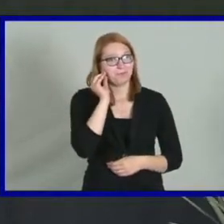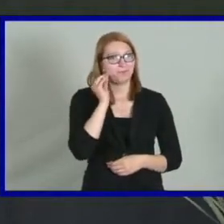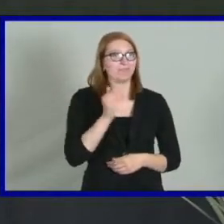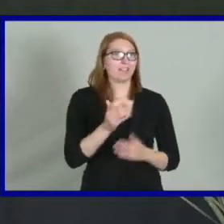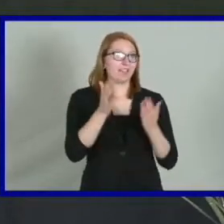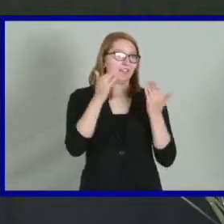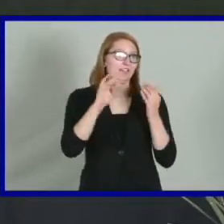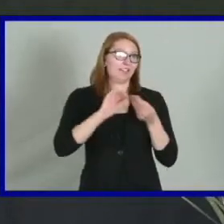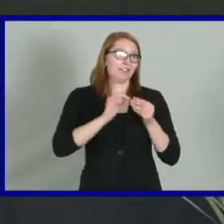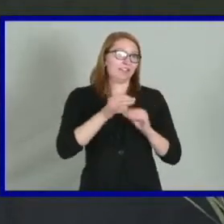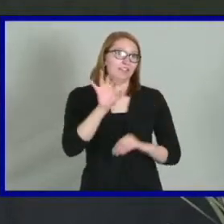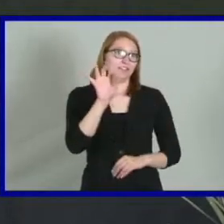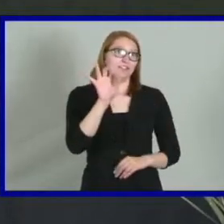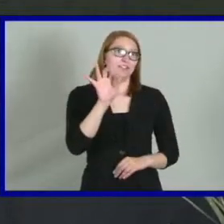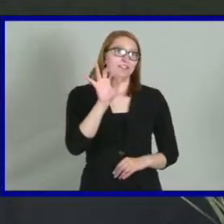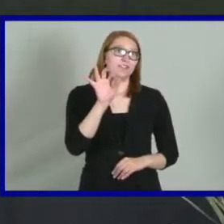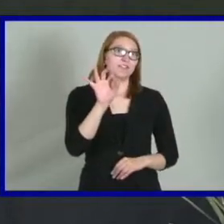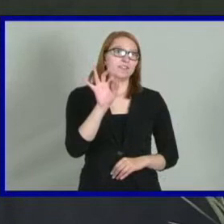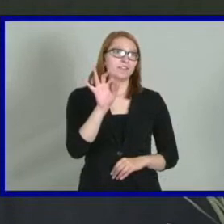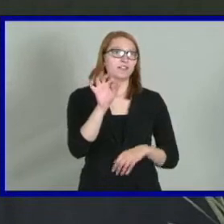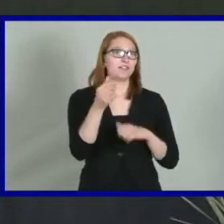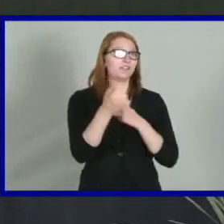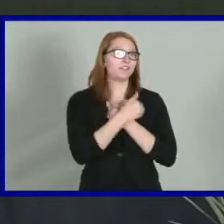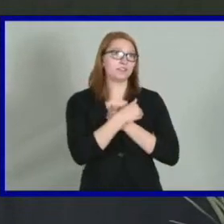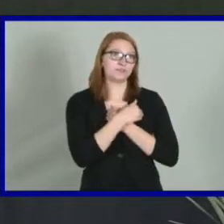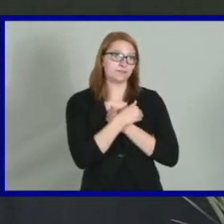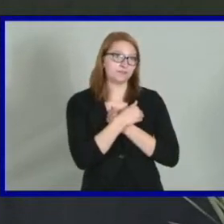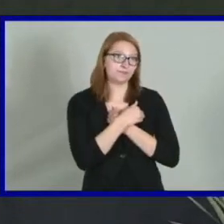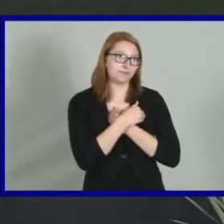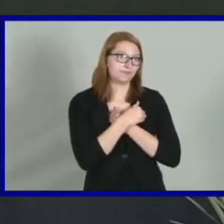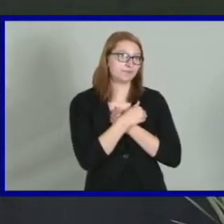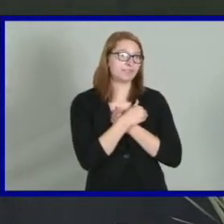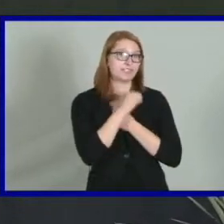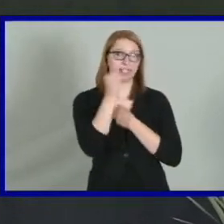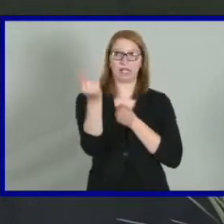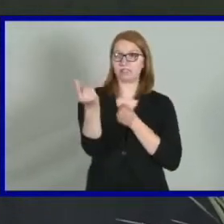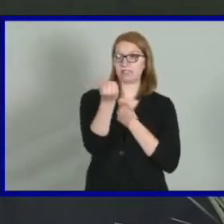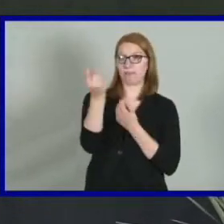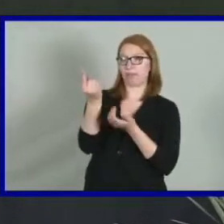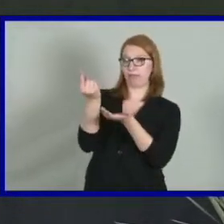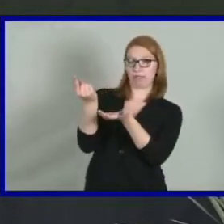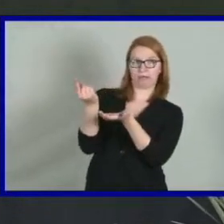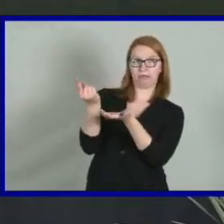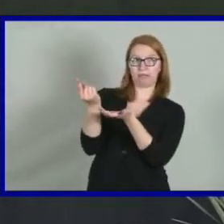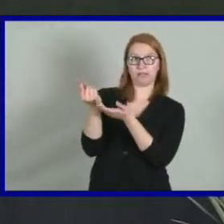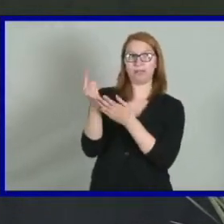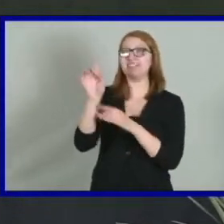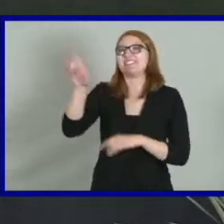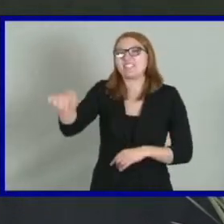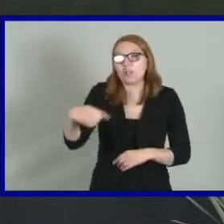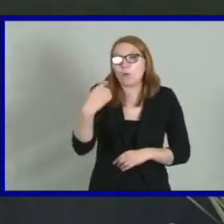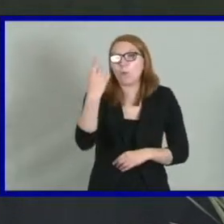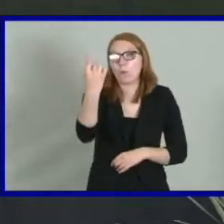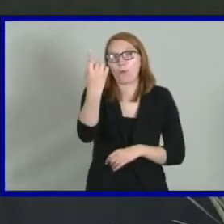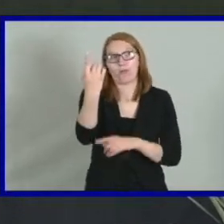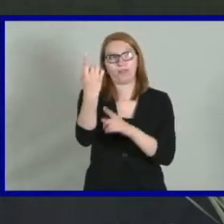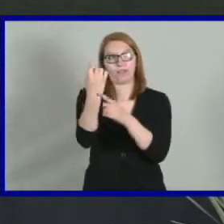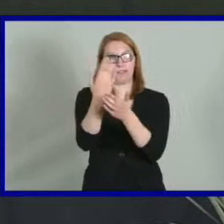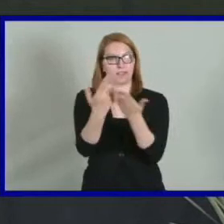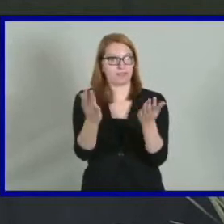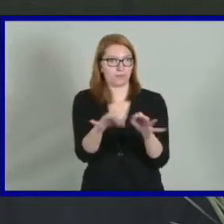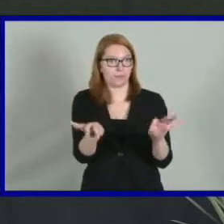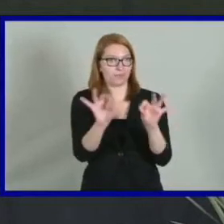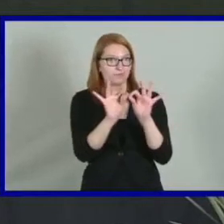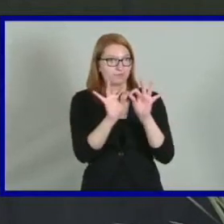9, love is not a thing. Love is the only thing.